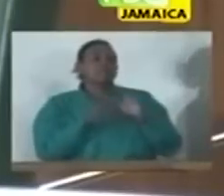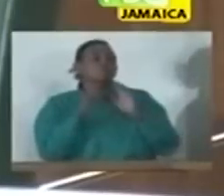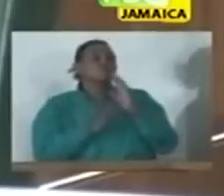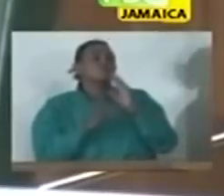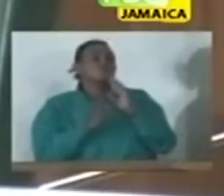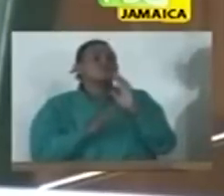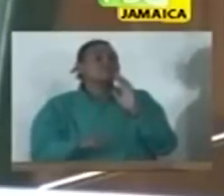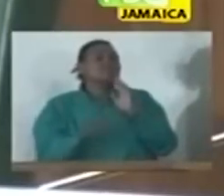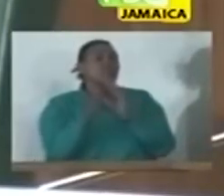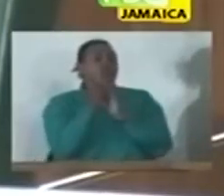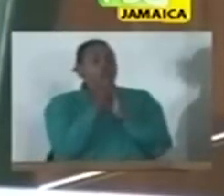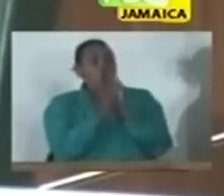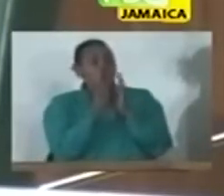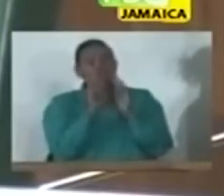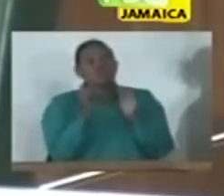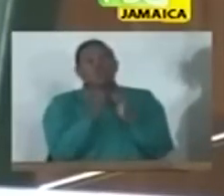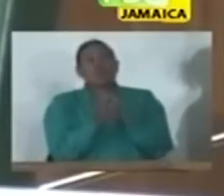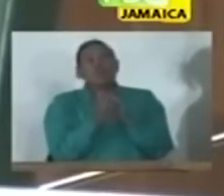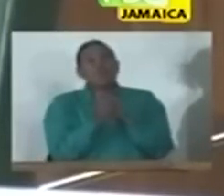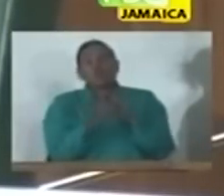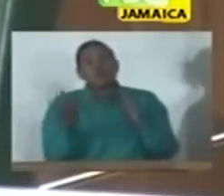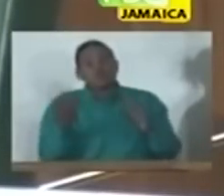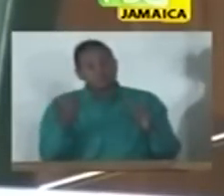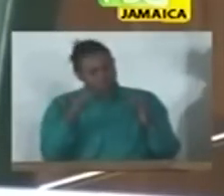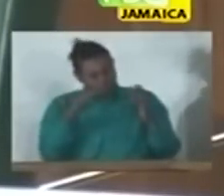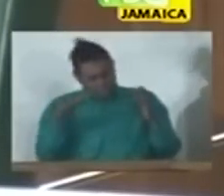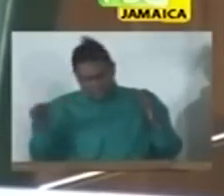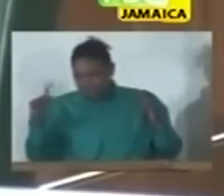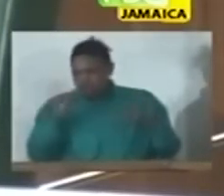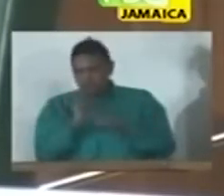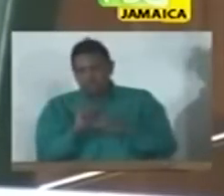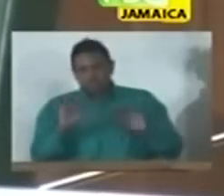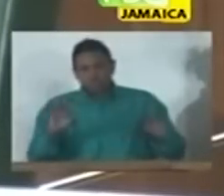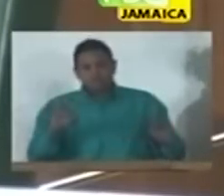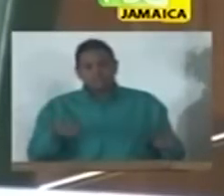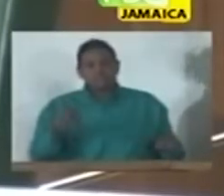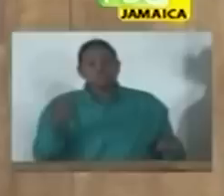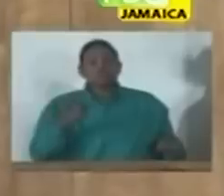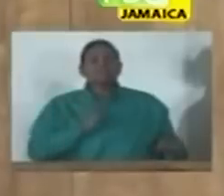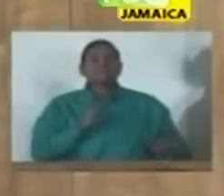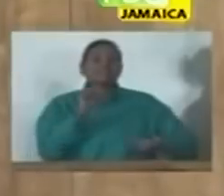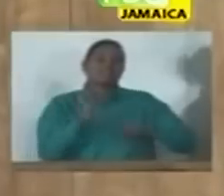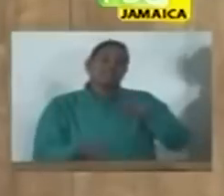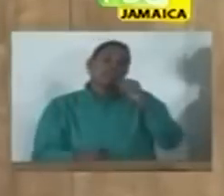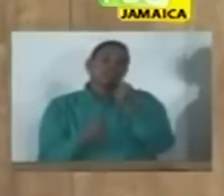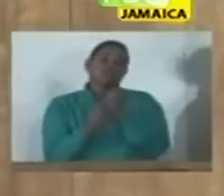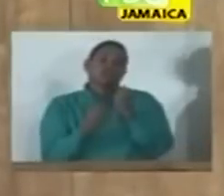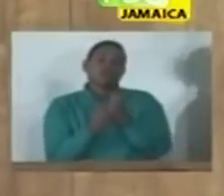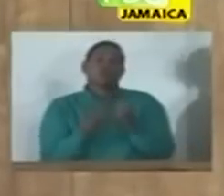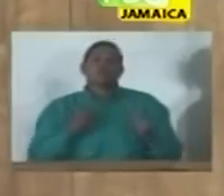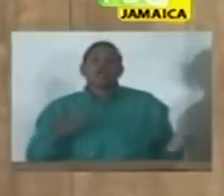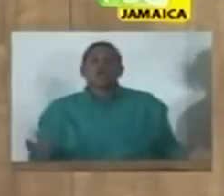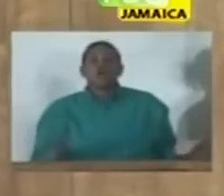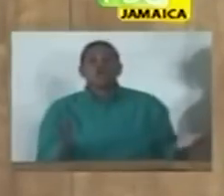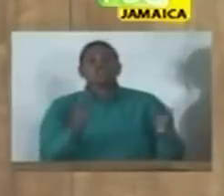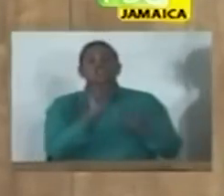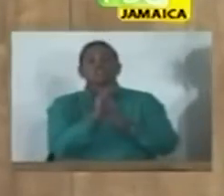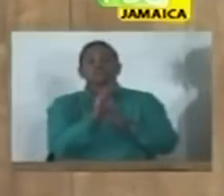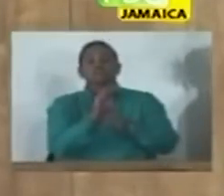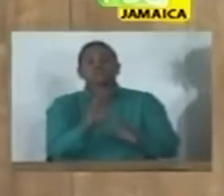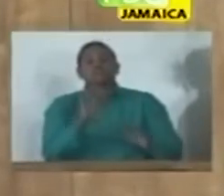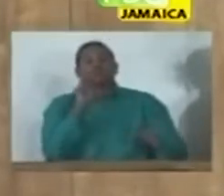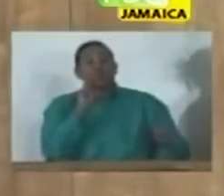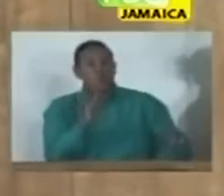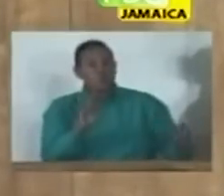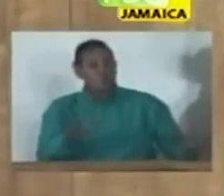desk. And this is fundamentally something I can't support. I urge the minister to look